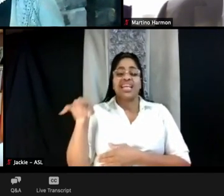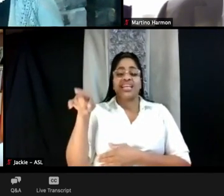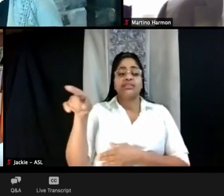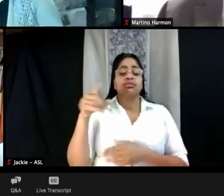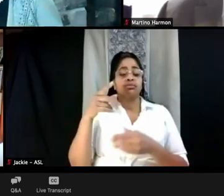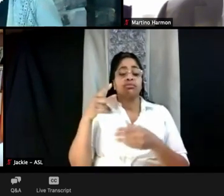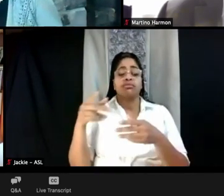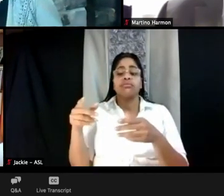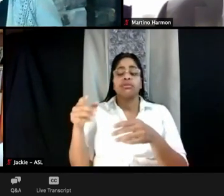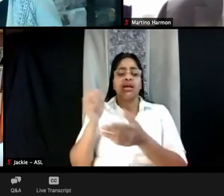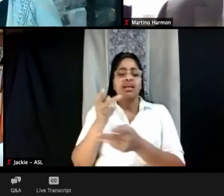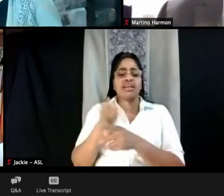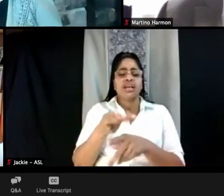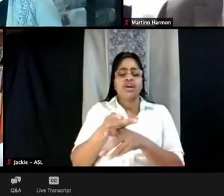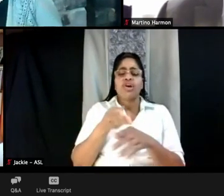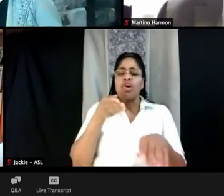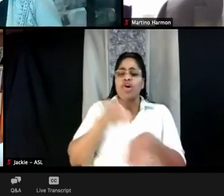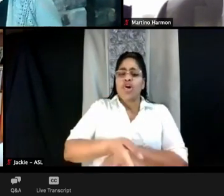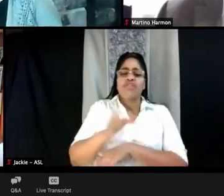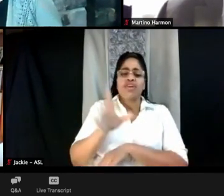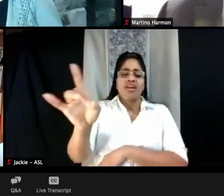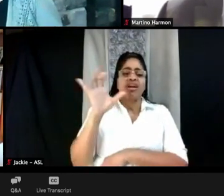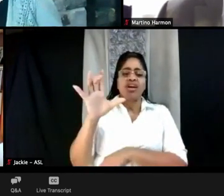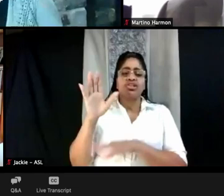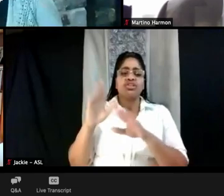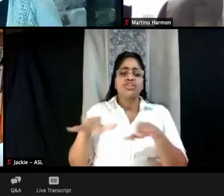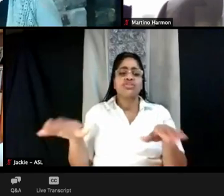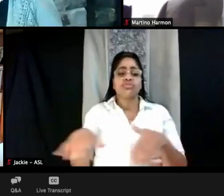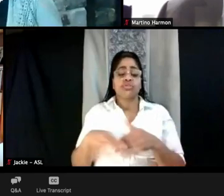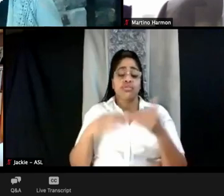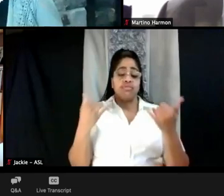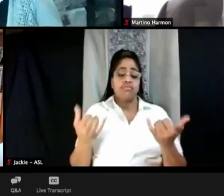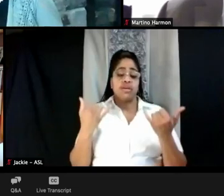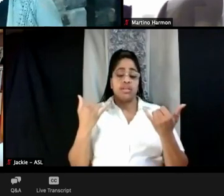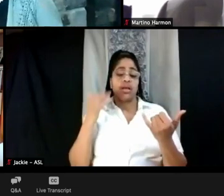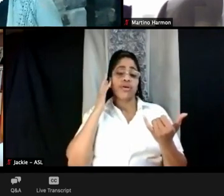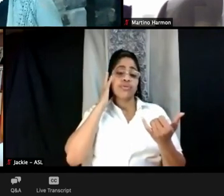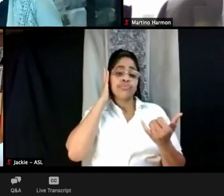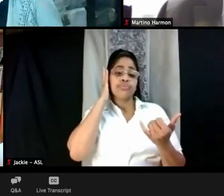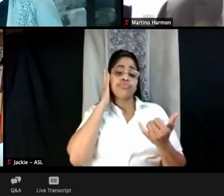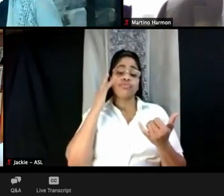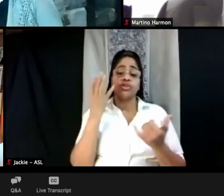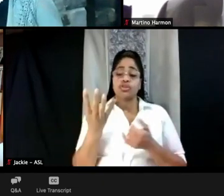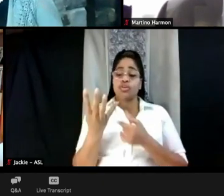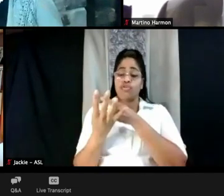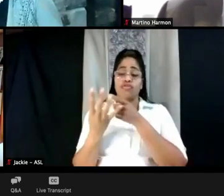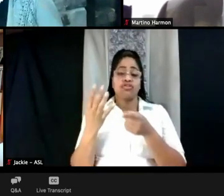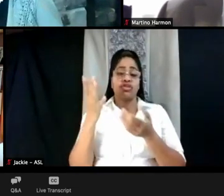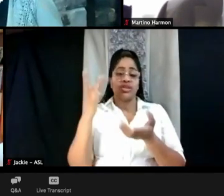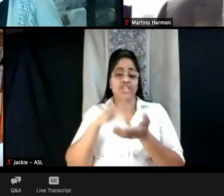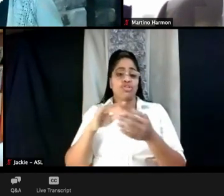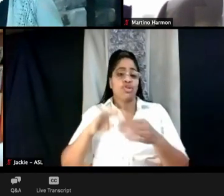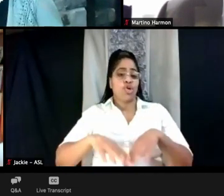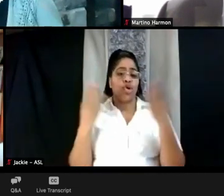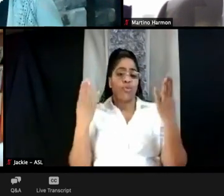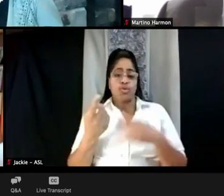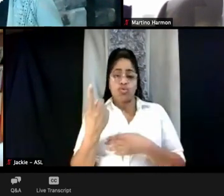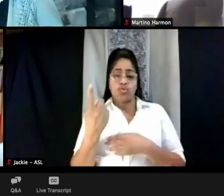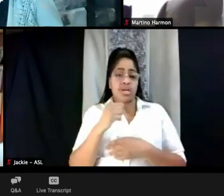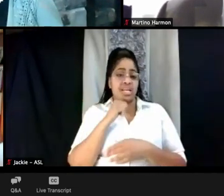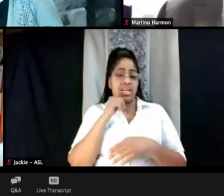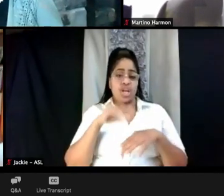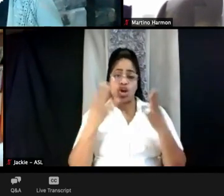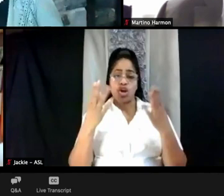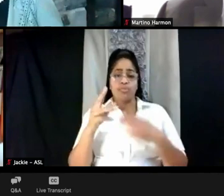for well over 800 children. Right now, 4 of those centers are open. The one that is not open is U of